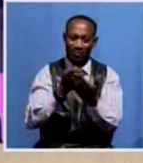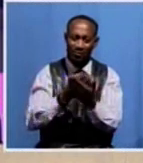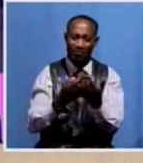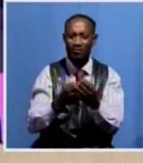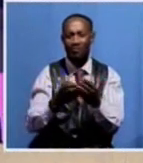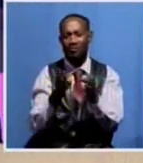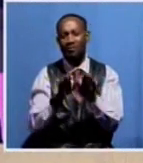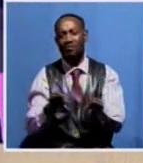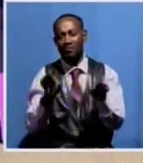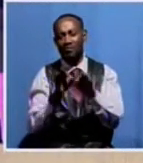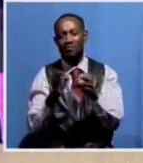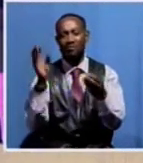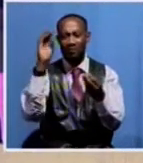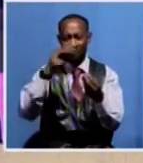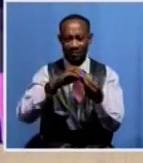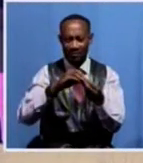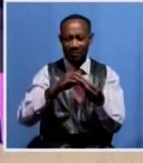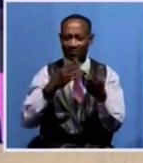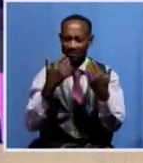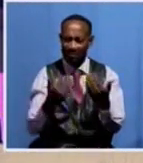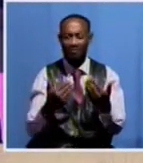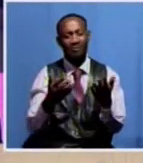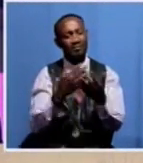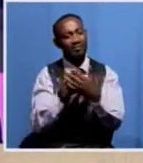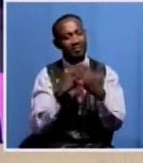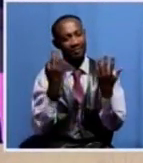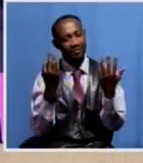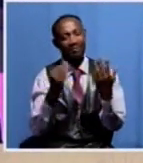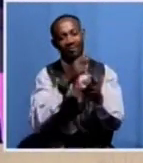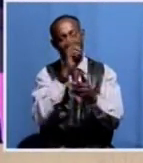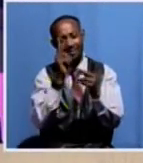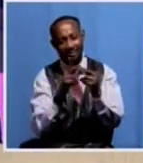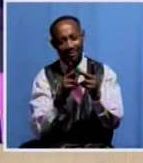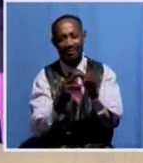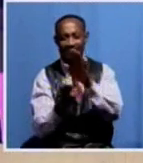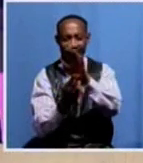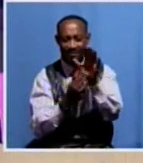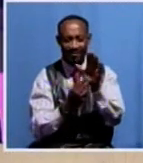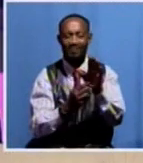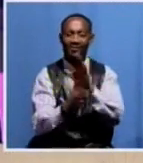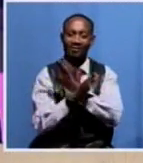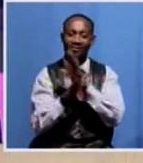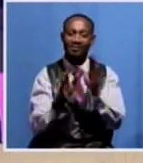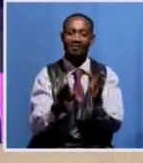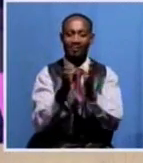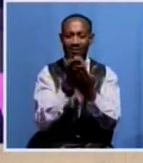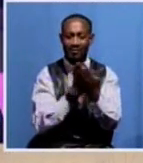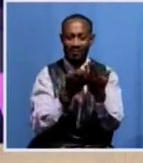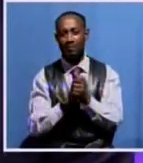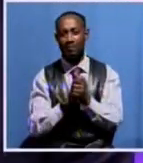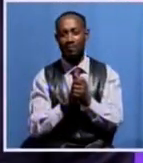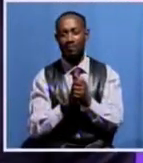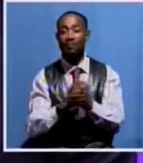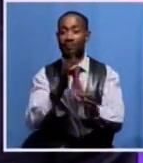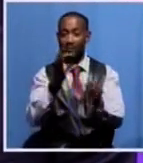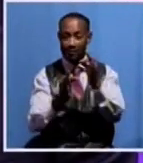and a large informal sector is bound to fail. And that is the exact complexion of the Zambian economy. And VAT has effectively failed in Zambia.